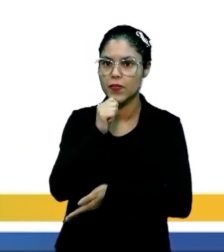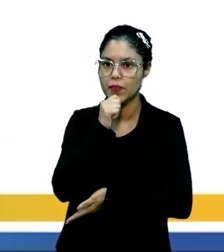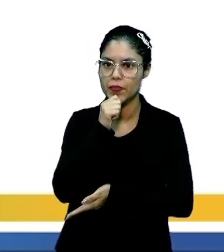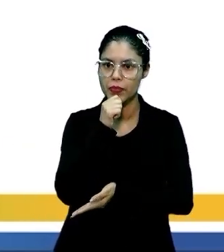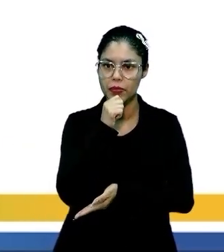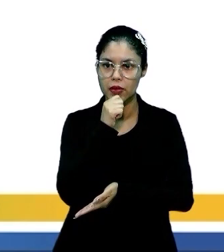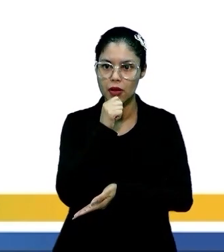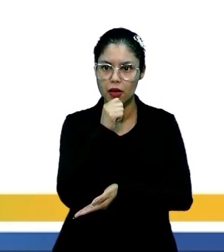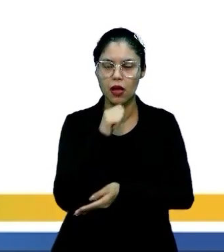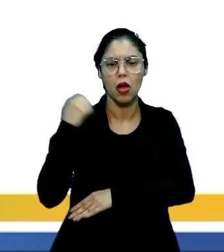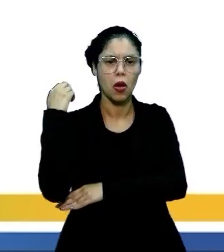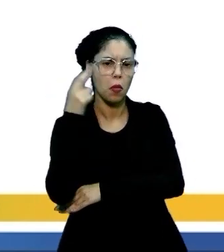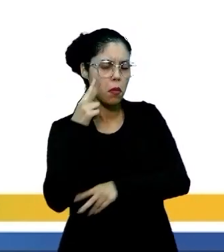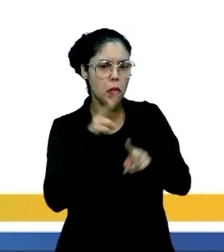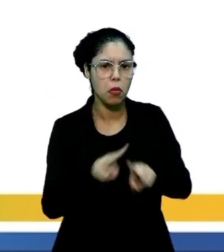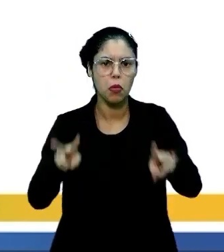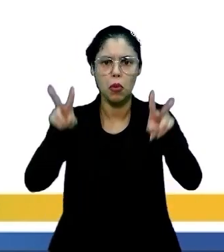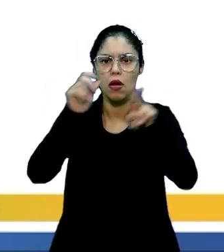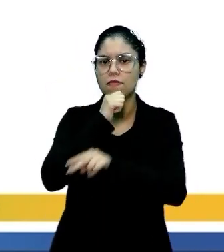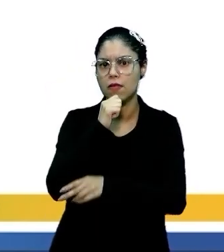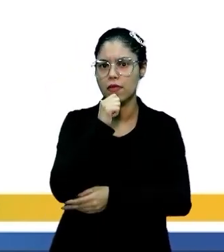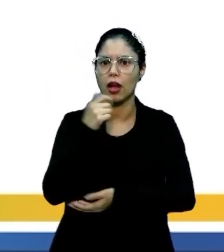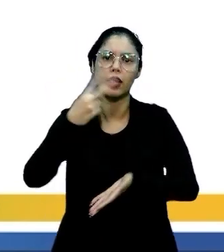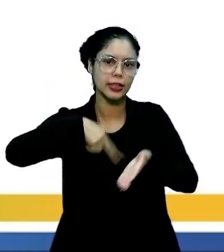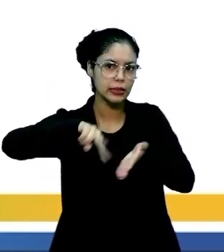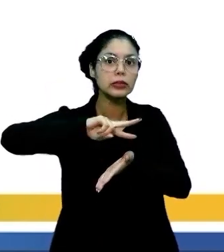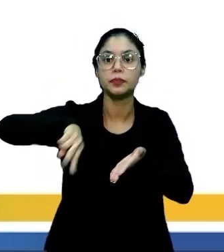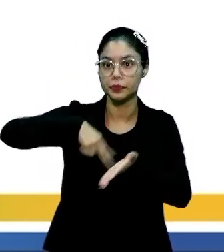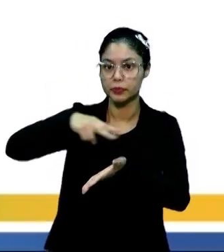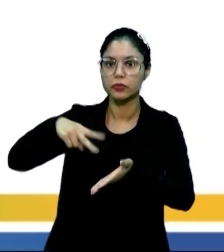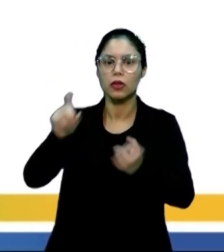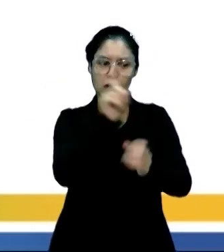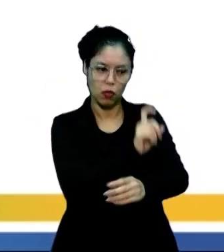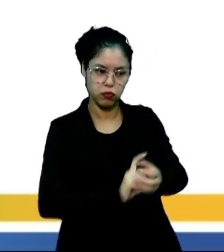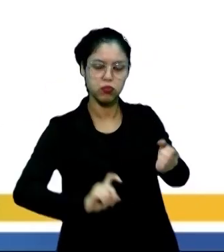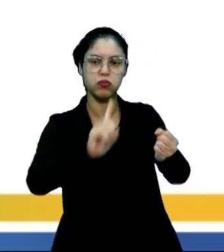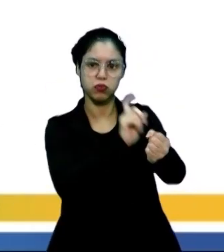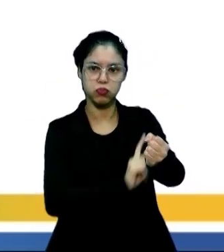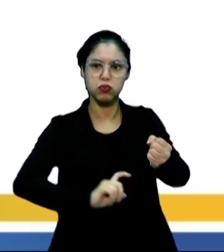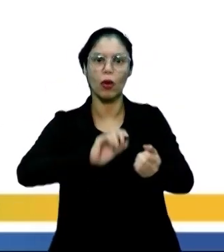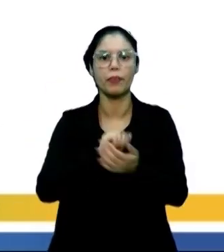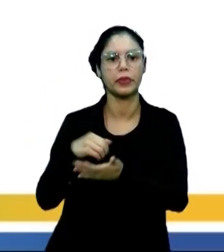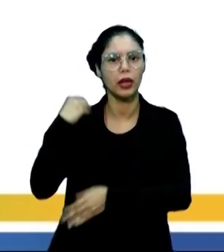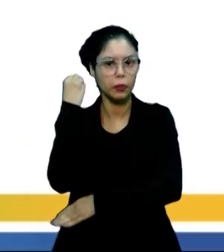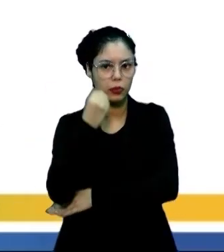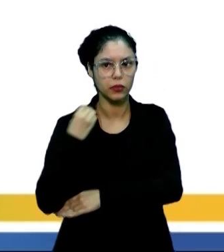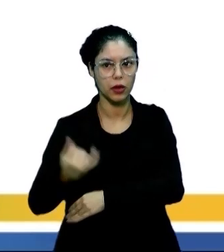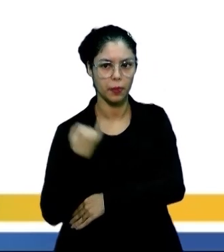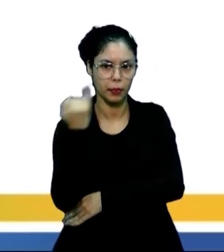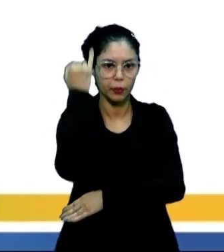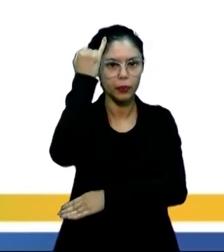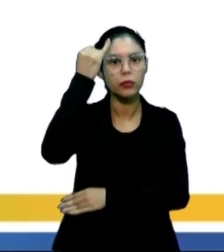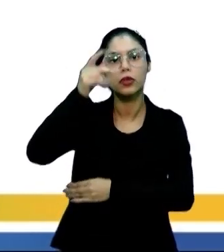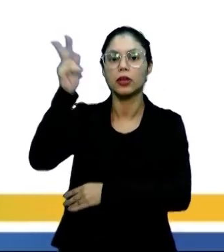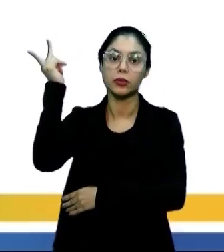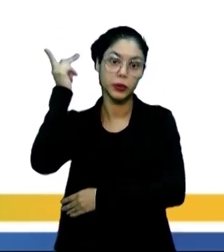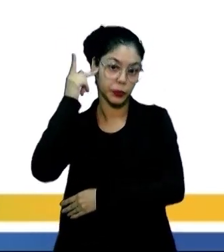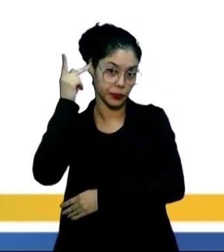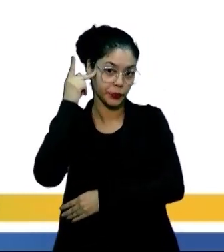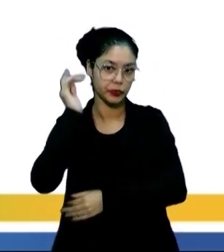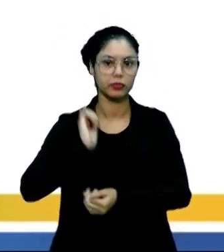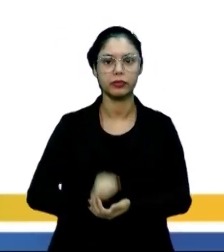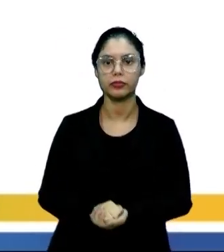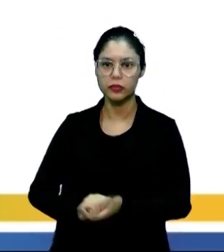hop scenes, with active rap, breakdance, graffiti scenes, especially in São Paulo,